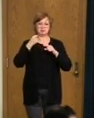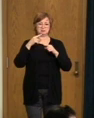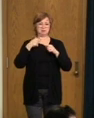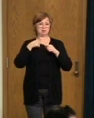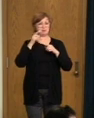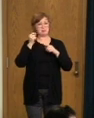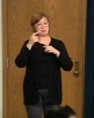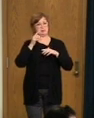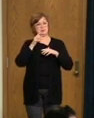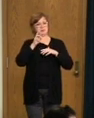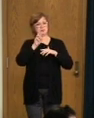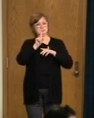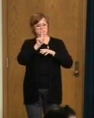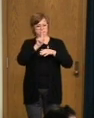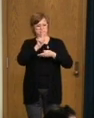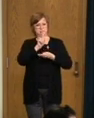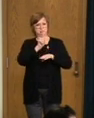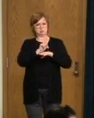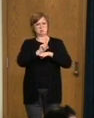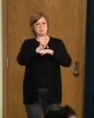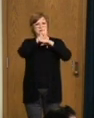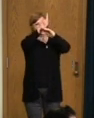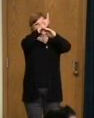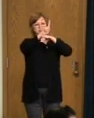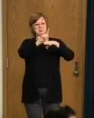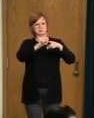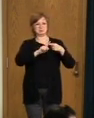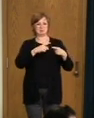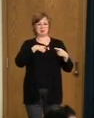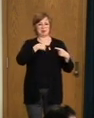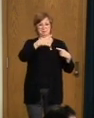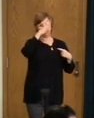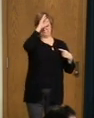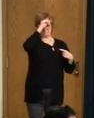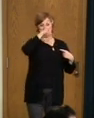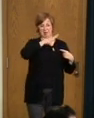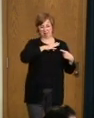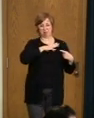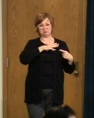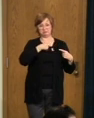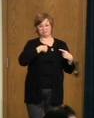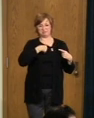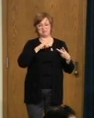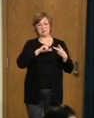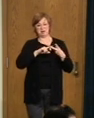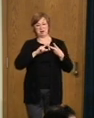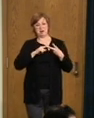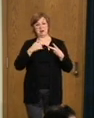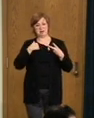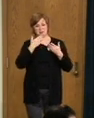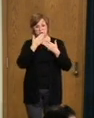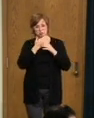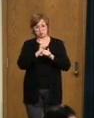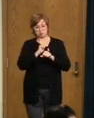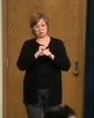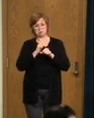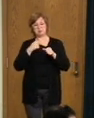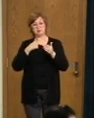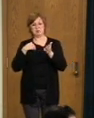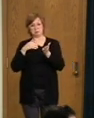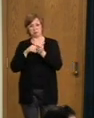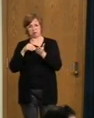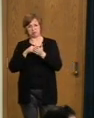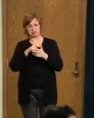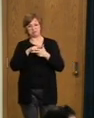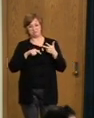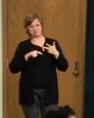male physician, well paid with a good job, and I'm shielded from the harm that these comments make. But, we all know